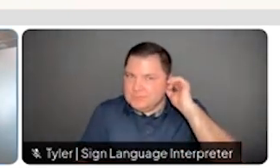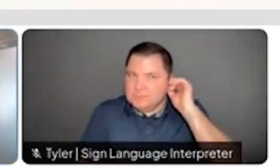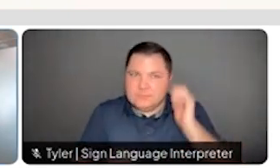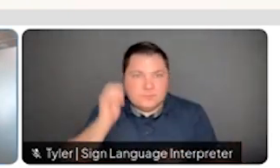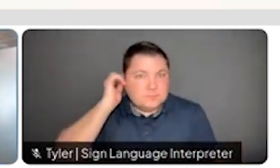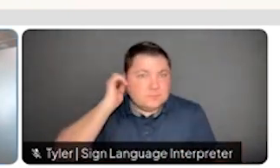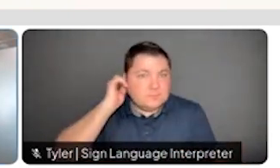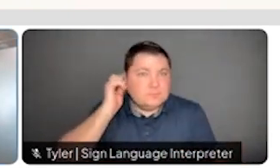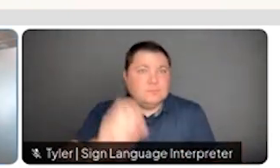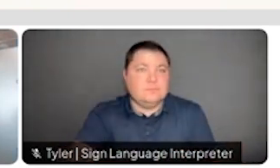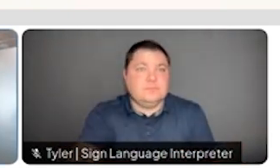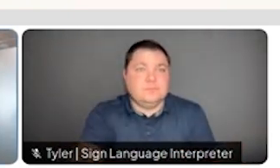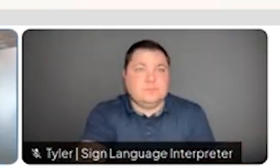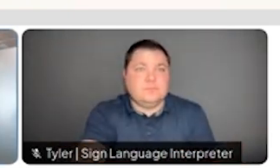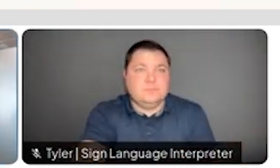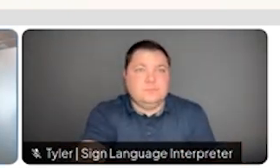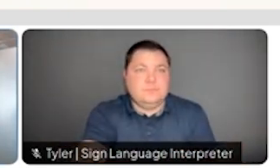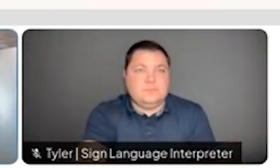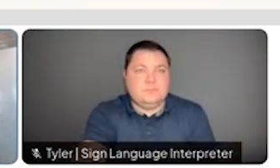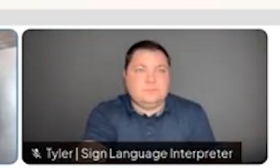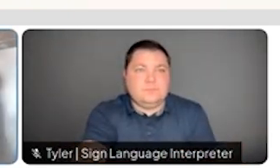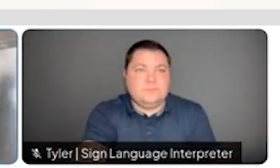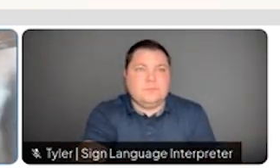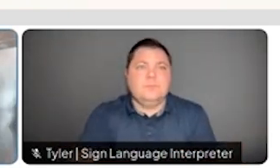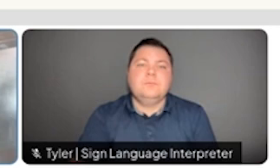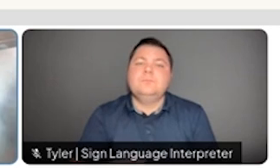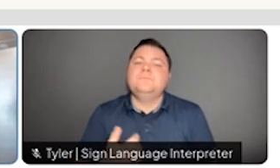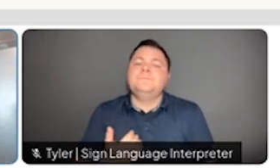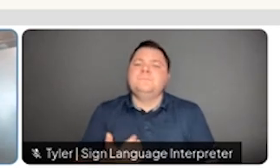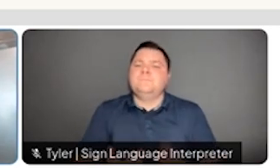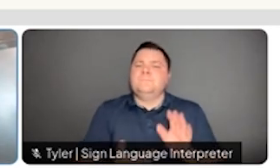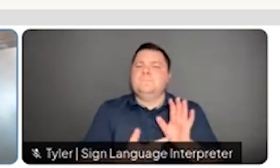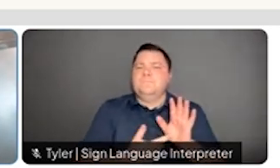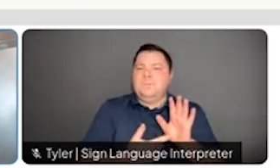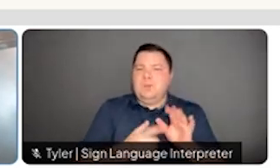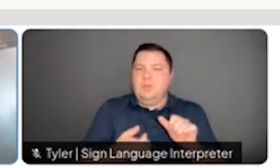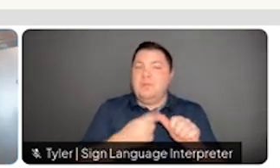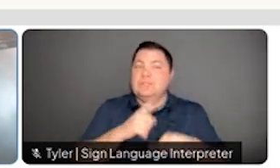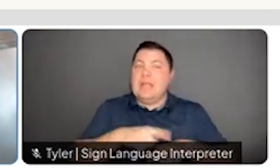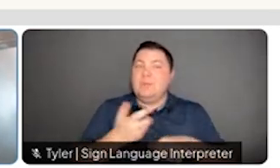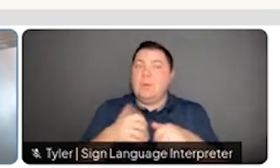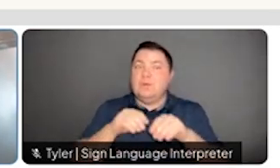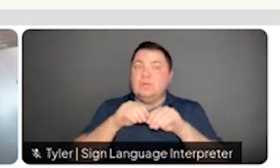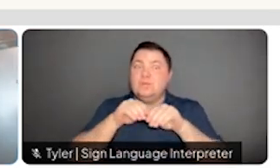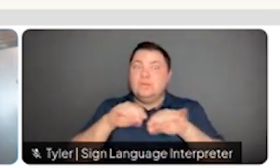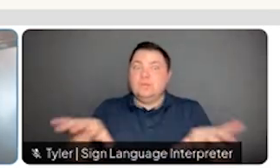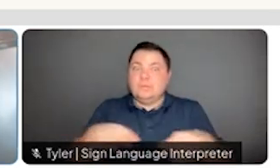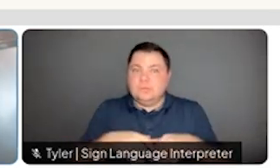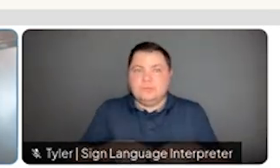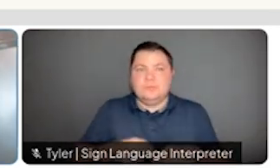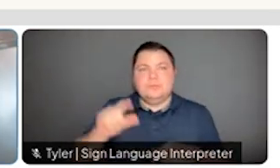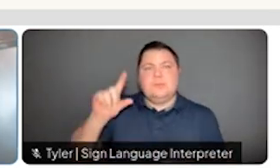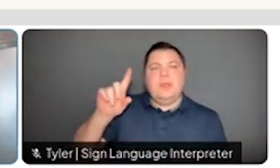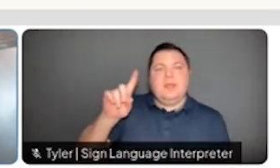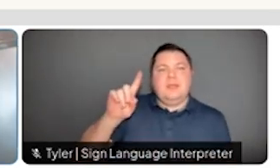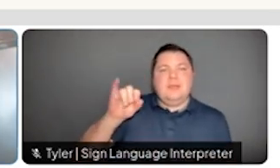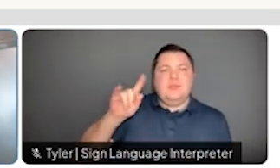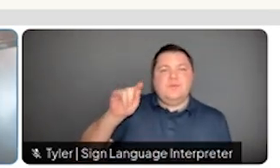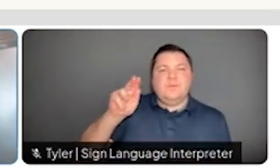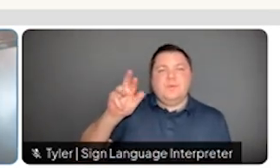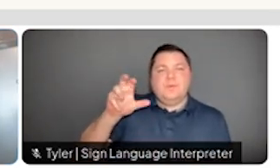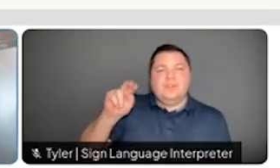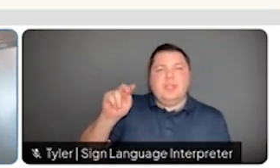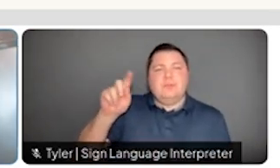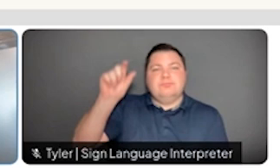Awesome. So the first time you want to make a distribution, you'll head right over to the distributions tab up at the top. And if you haven't made a distribution in